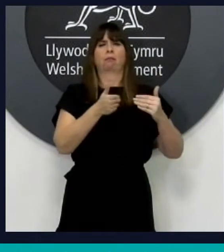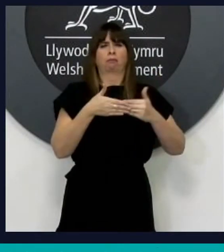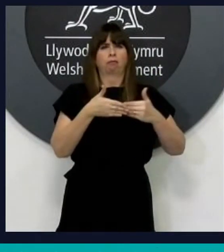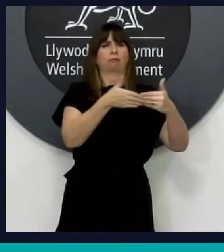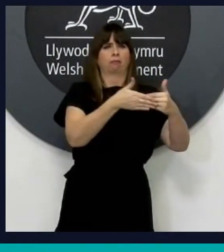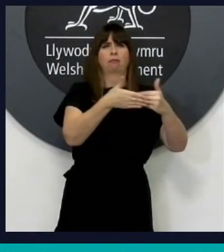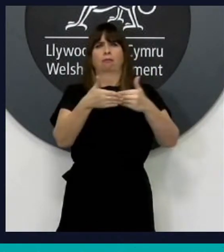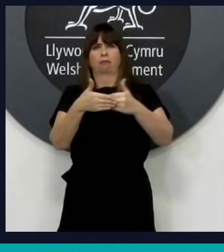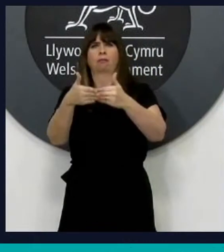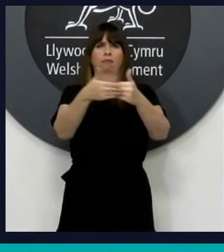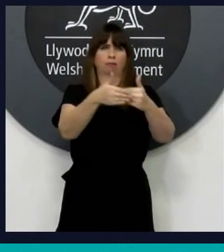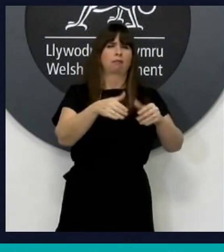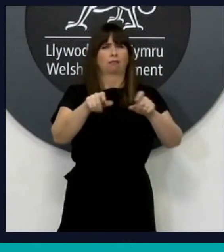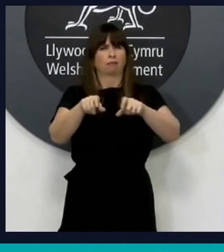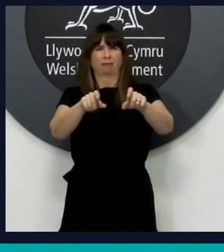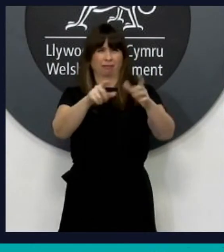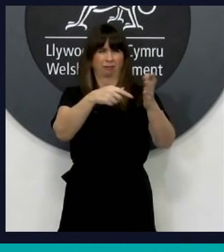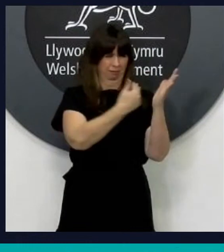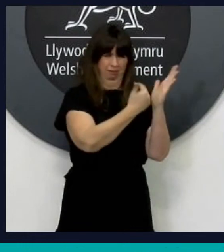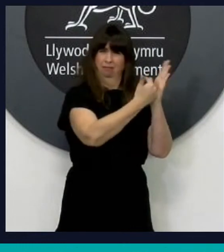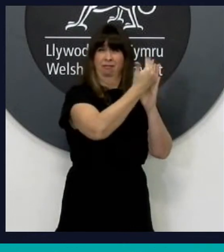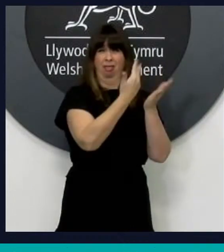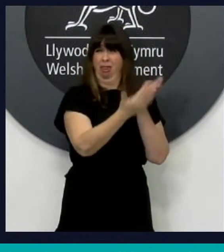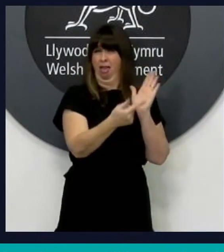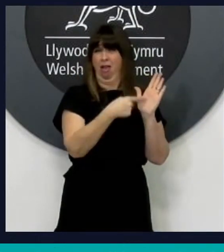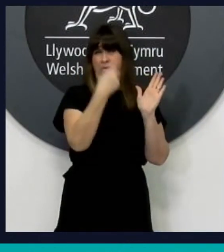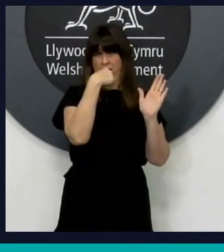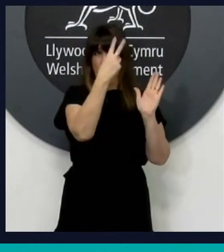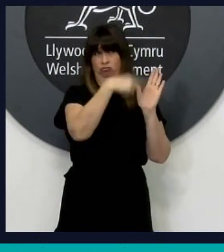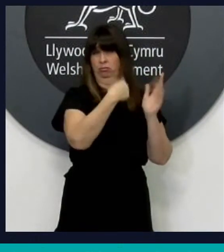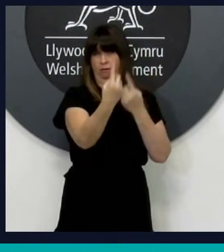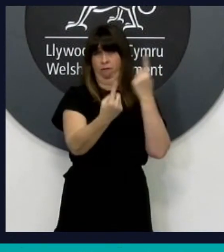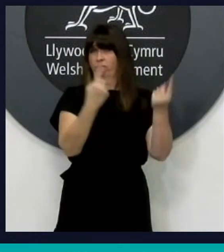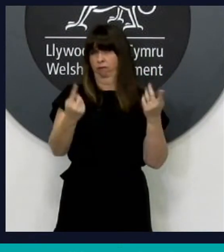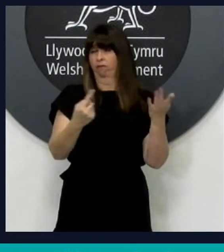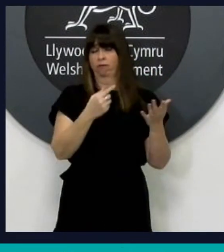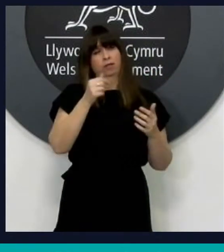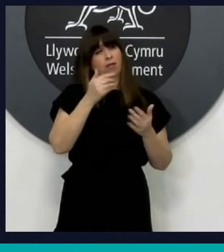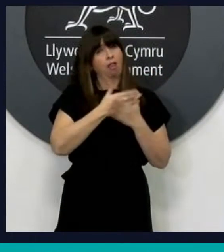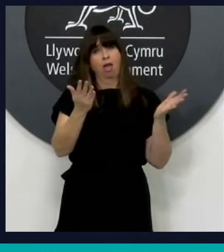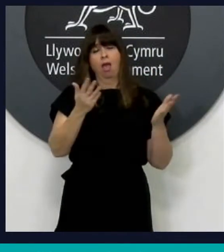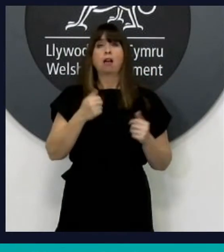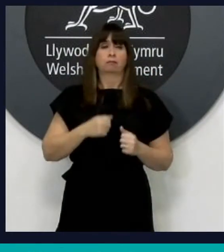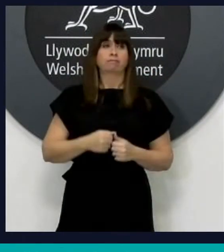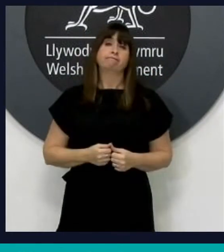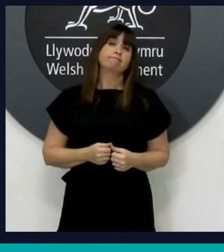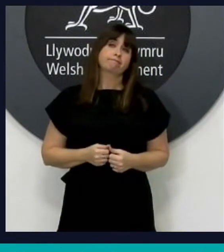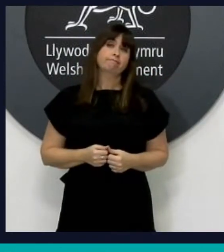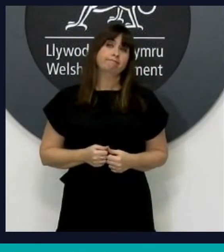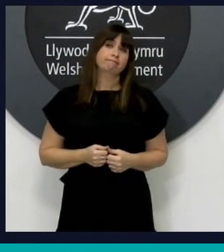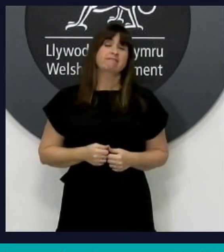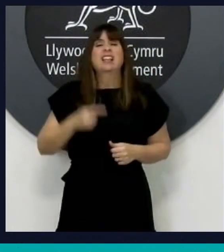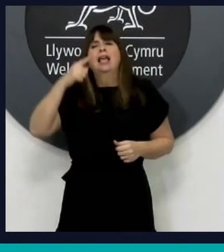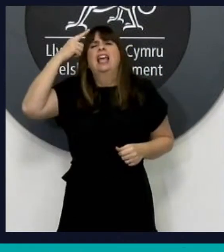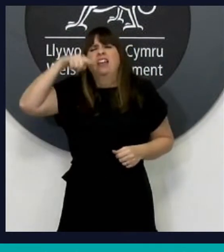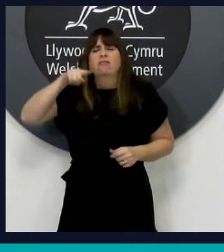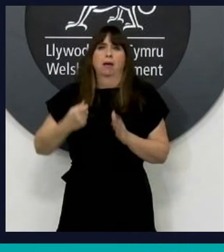different phases of the COVID plan. So it's very clearly set out. We know what we need to do if that need arises.